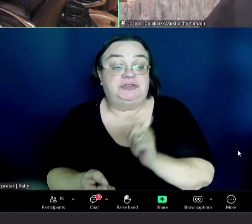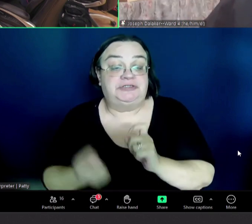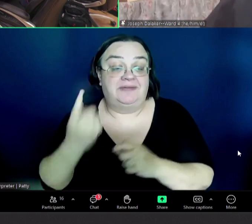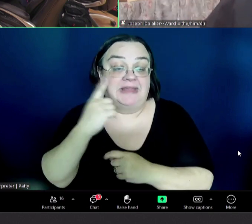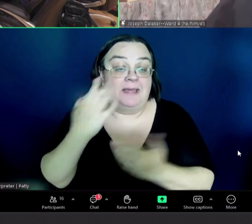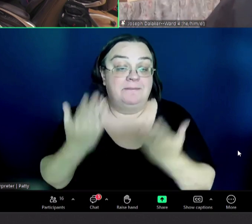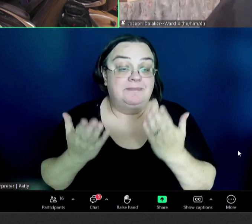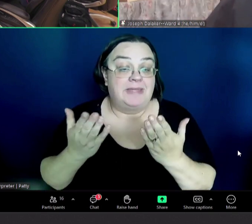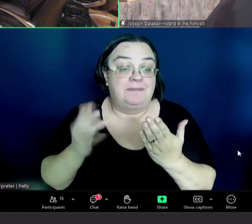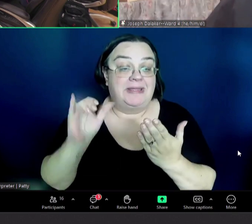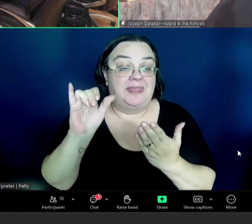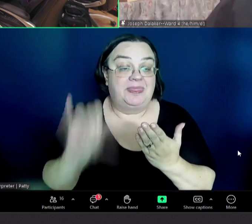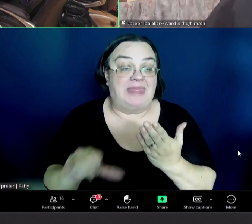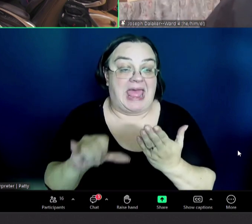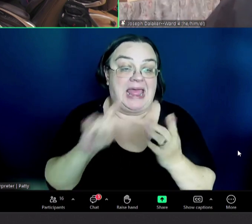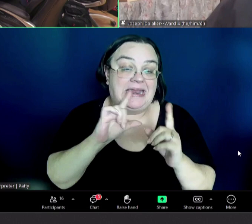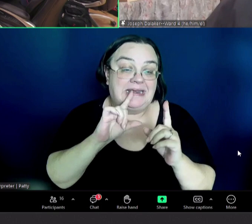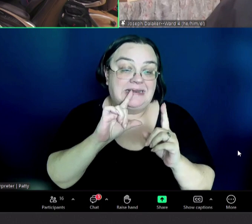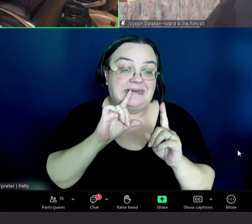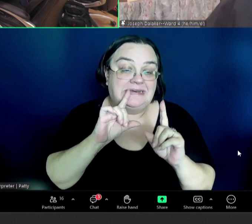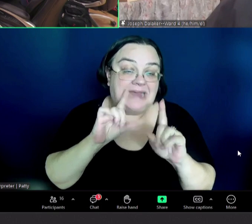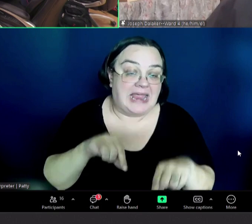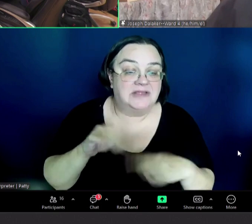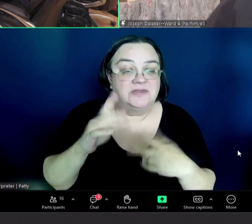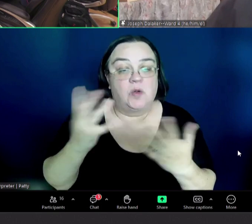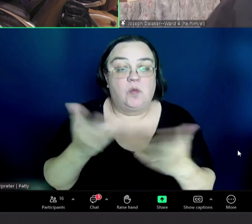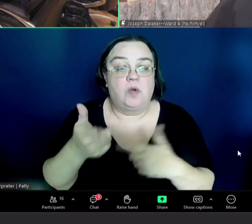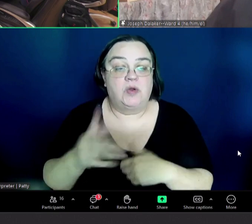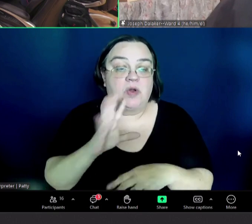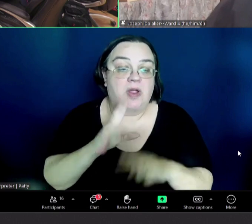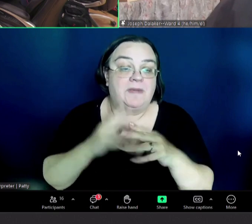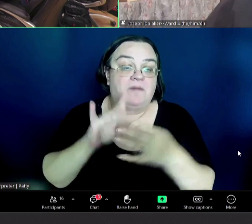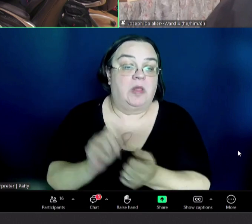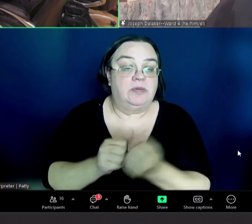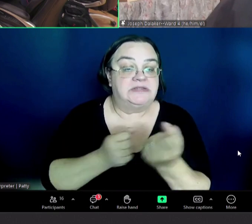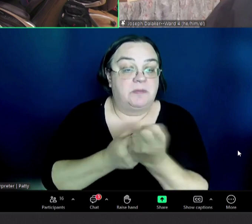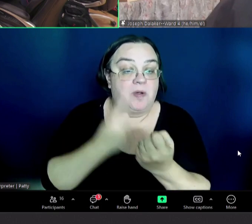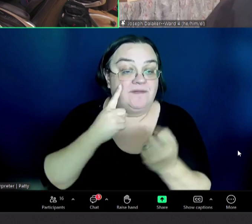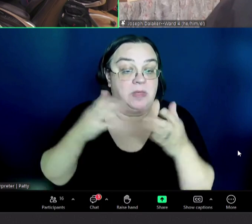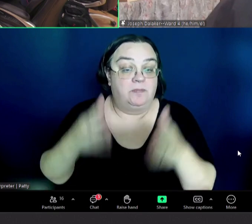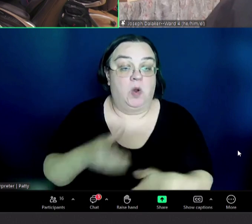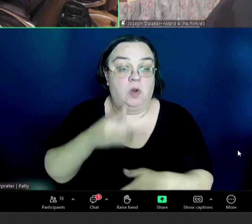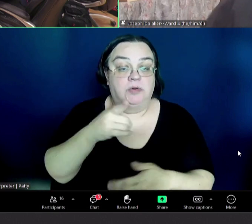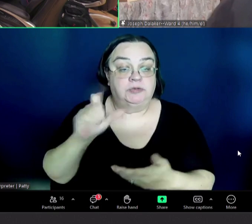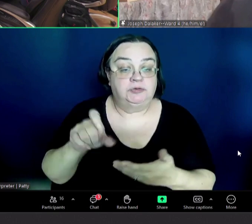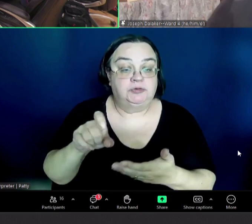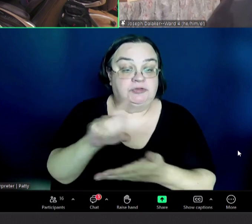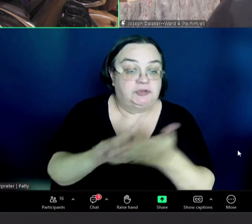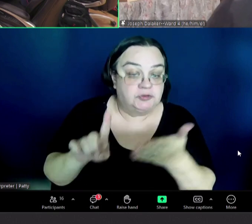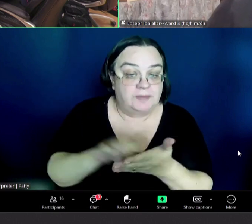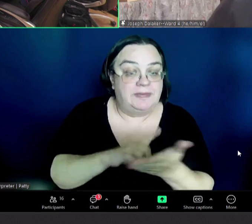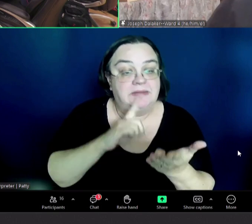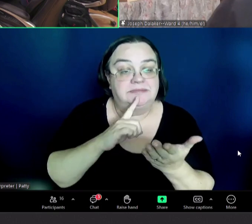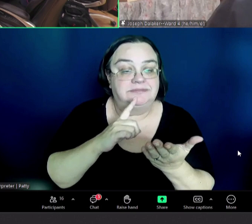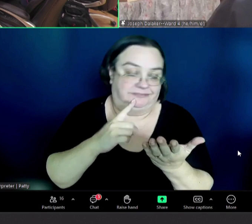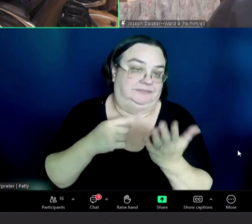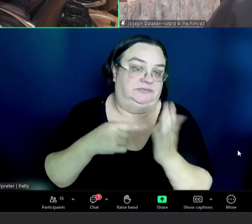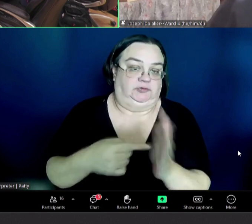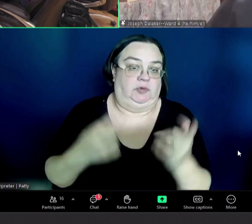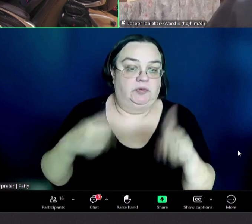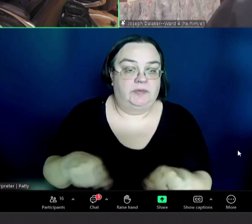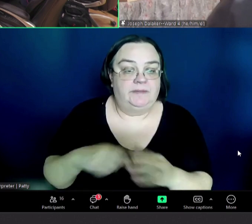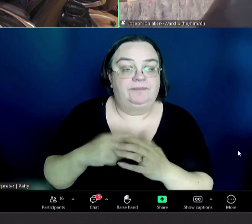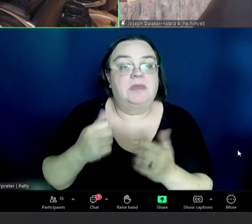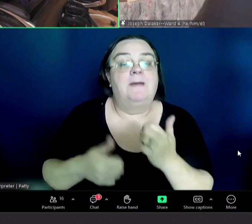support for that person should discrimination have been shown to occur. More generally, though, sometimes people choose to